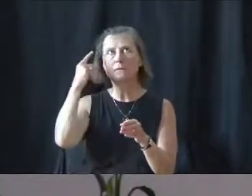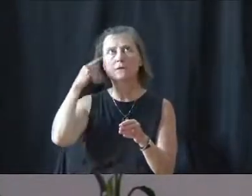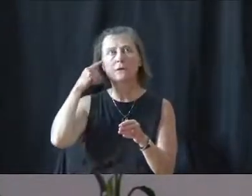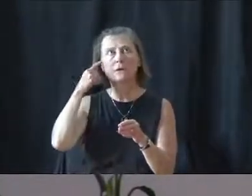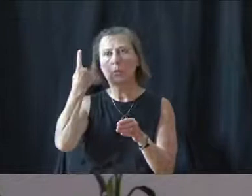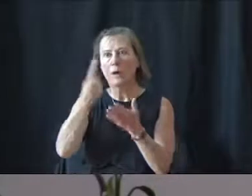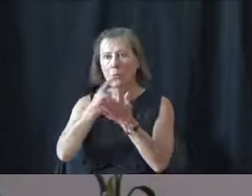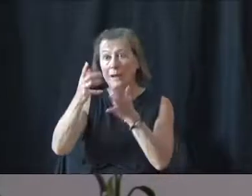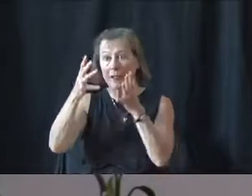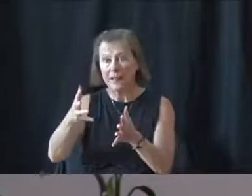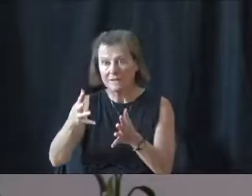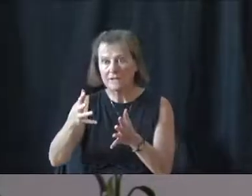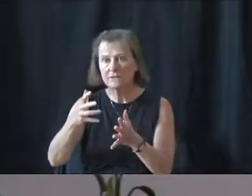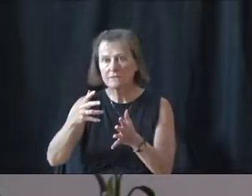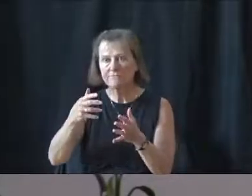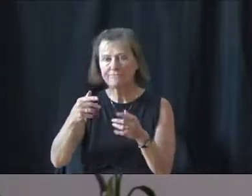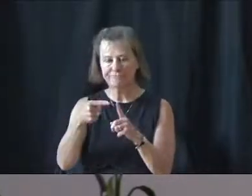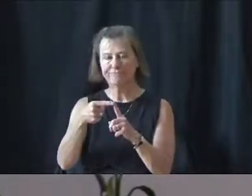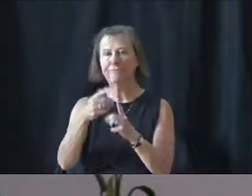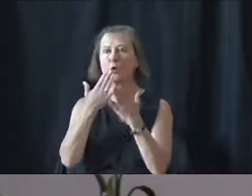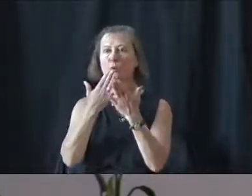was gratitude.